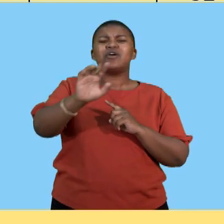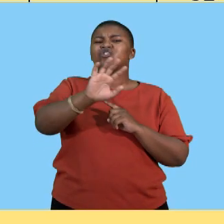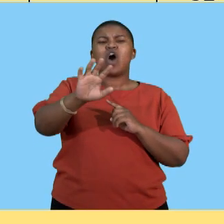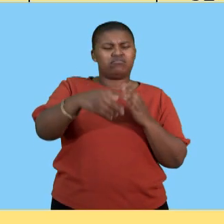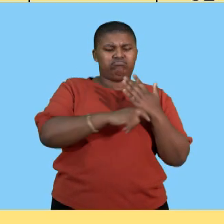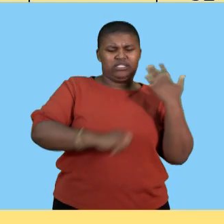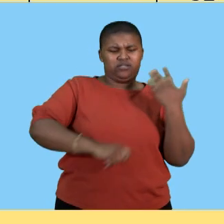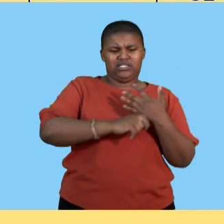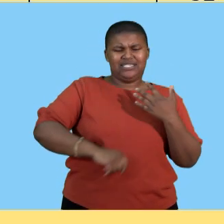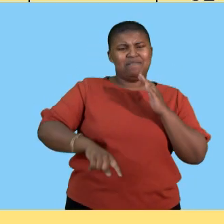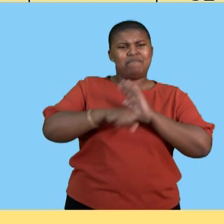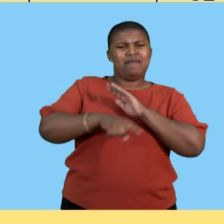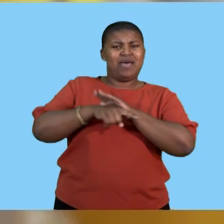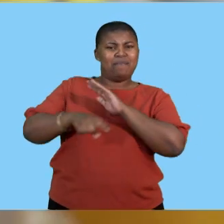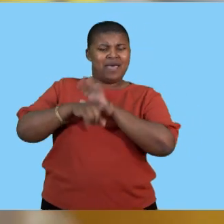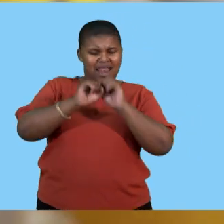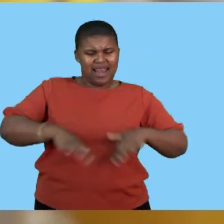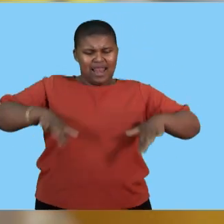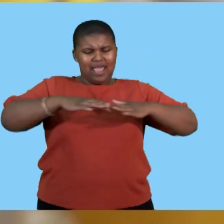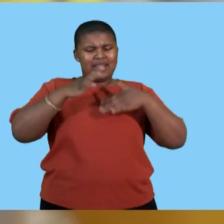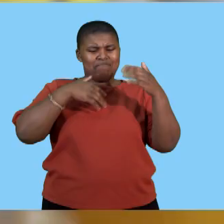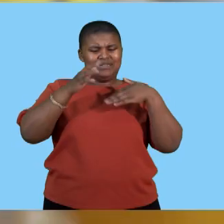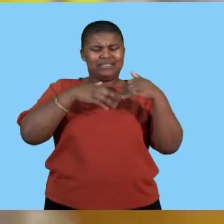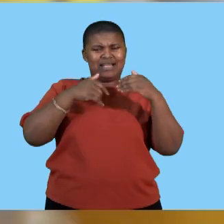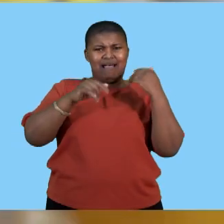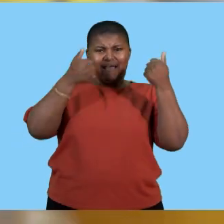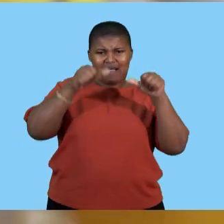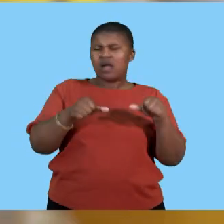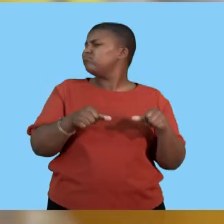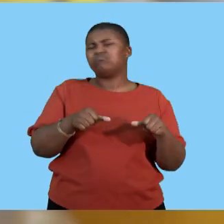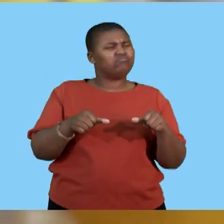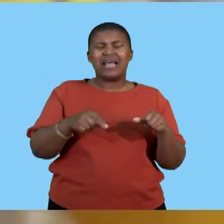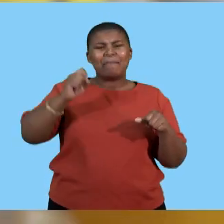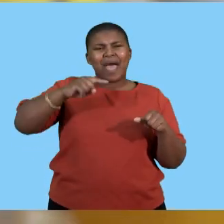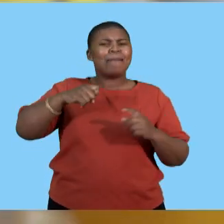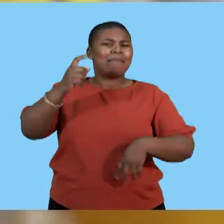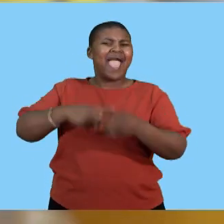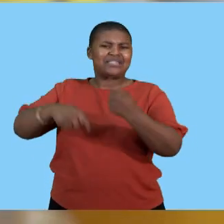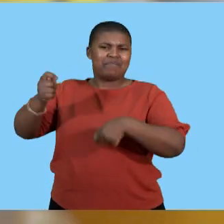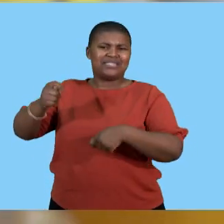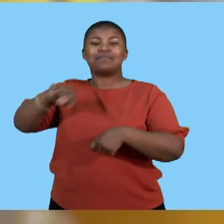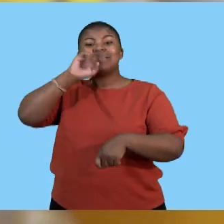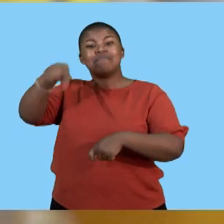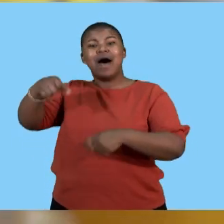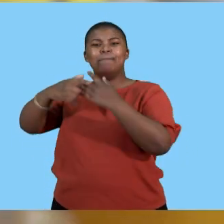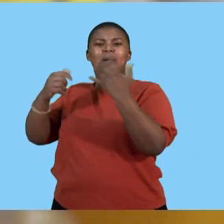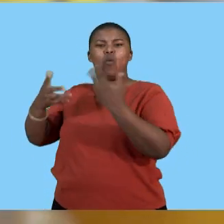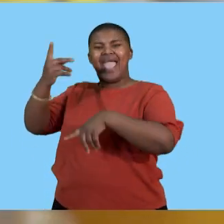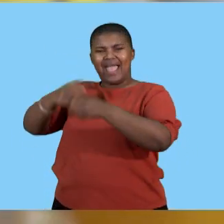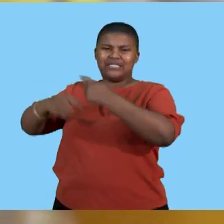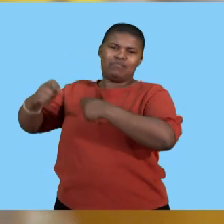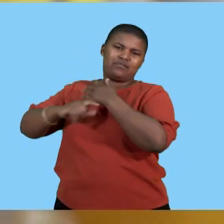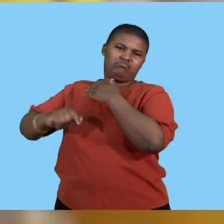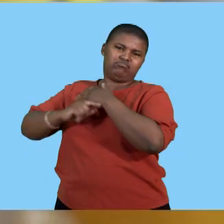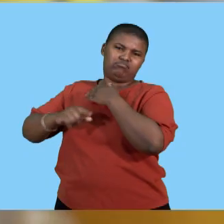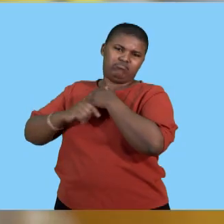to be debited to the land and buildings because it is an expense. And our expenses are shown in the statement of comprehensive income